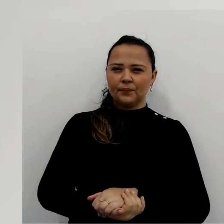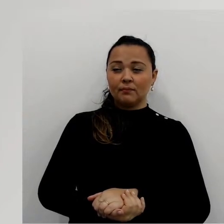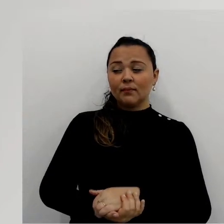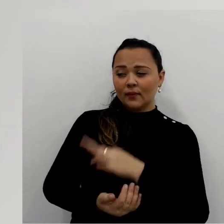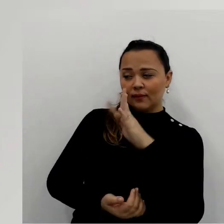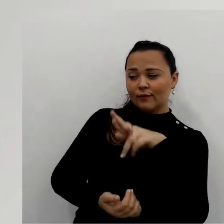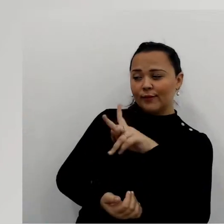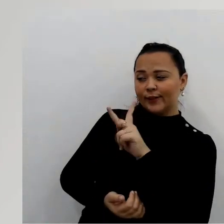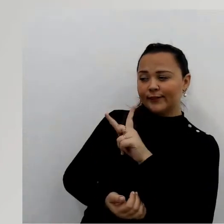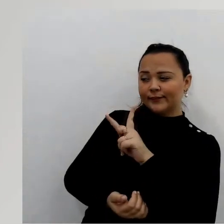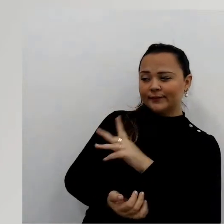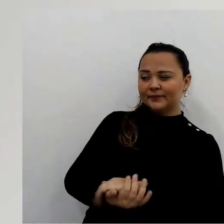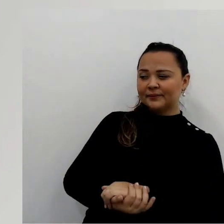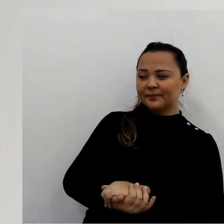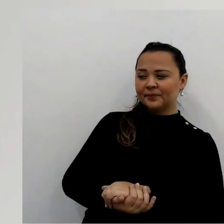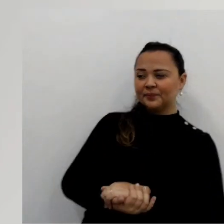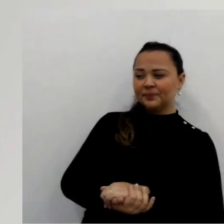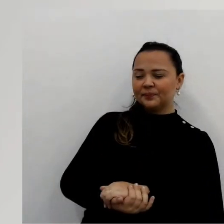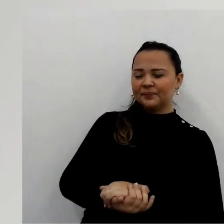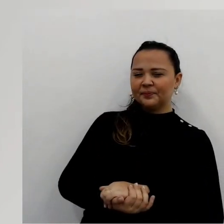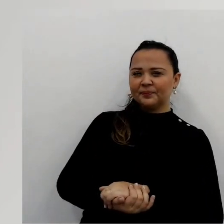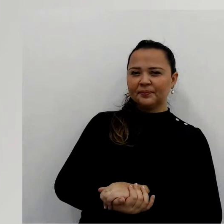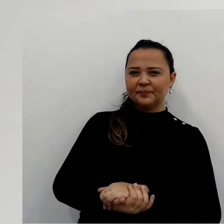Mr. Frank? Here.